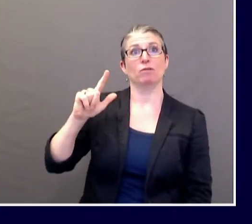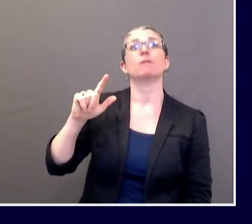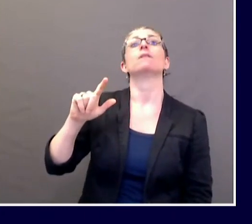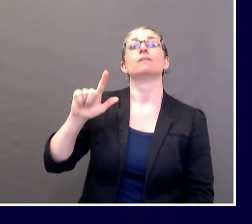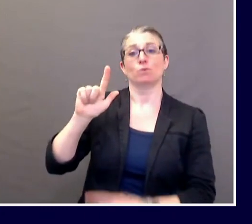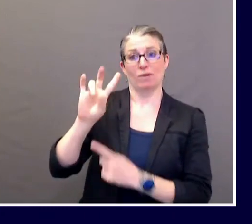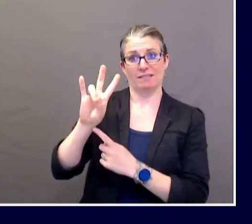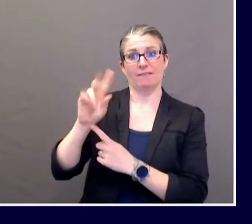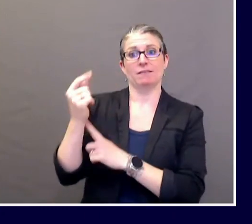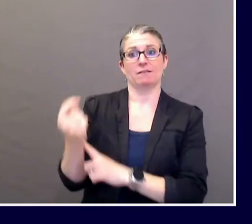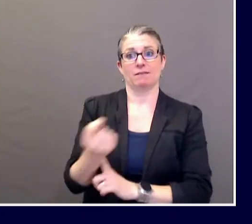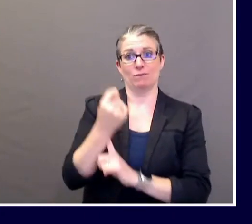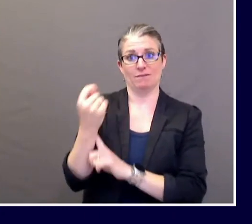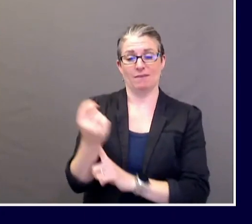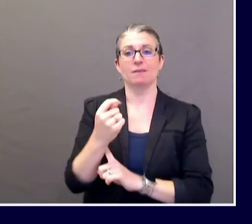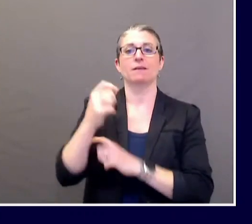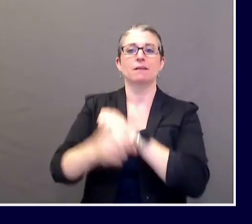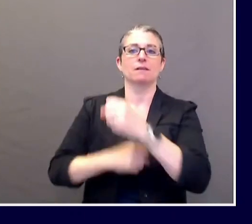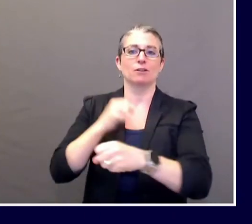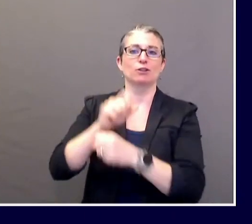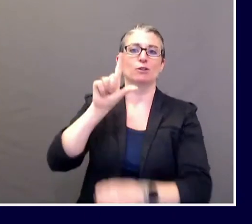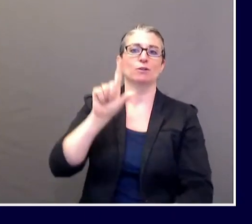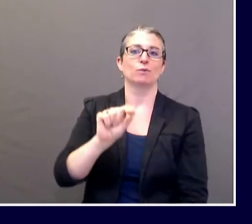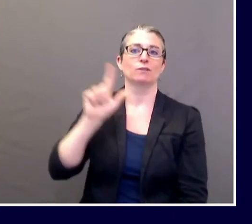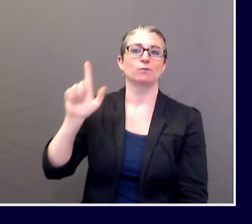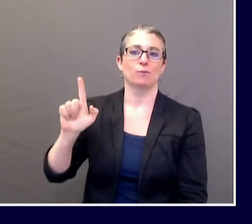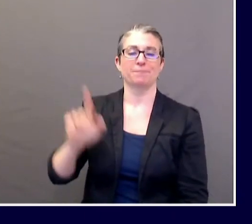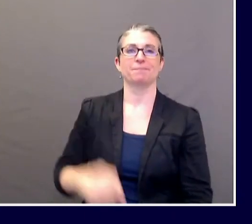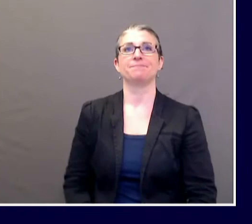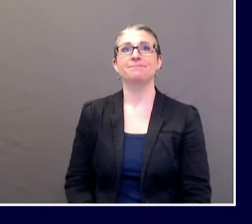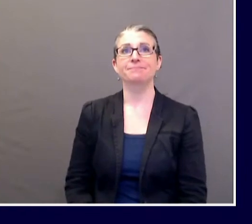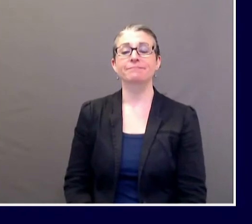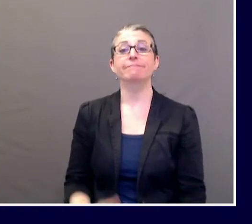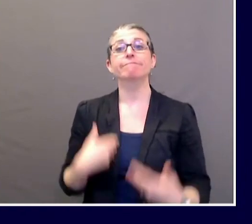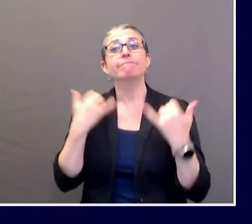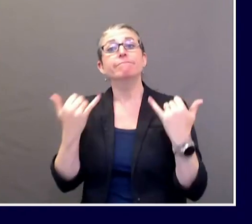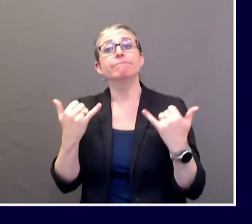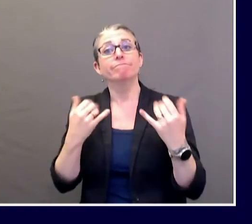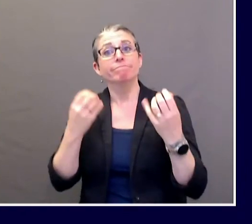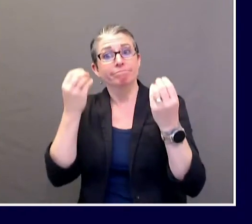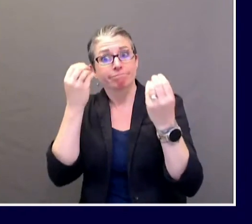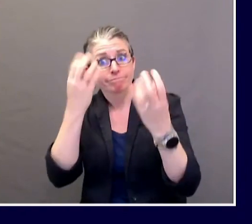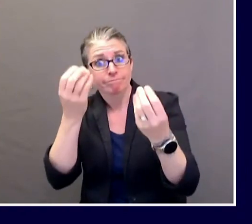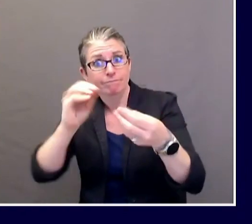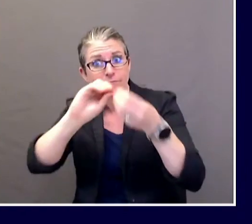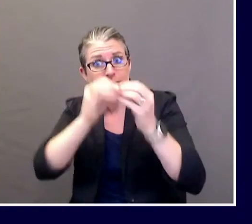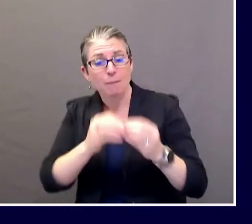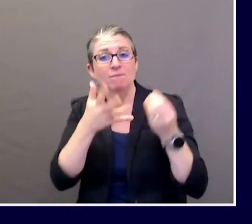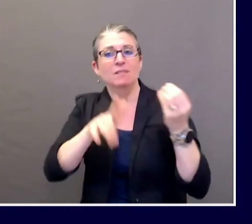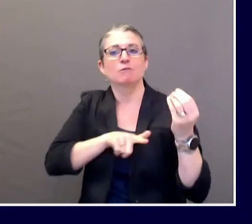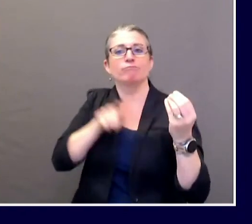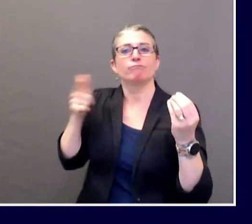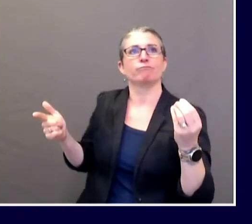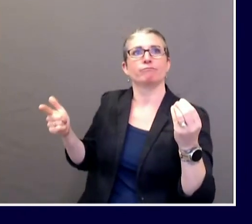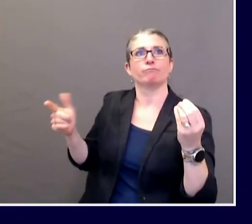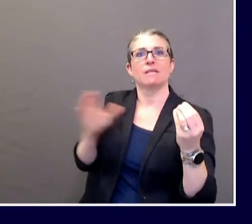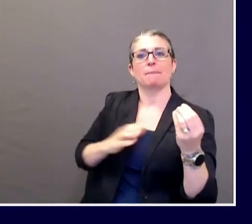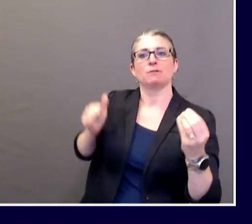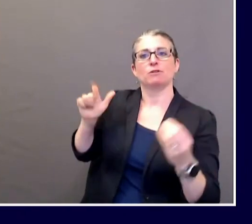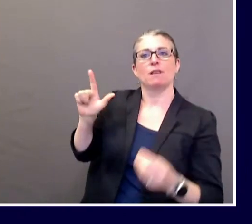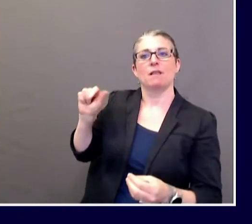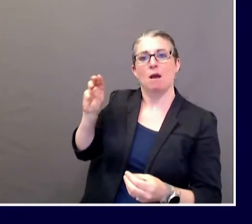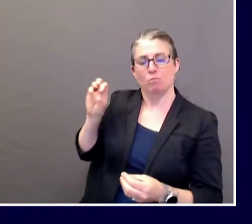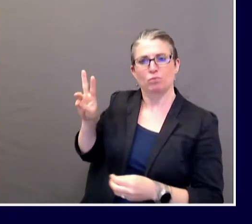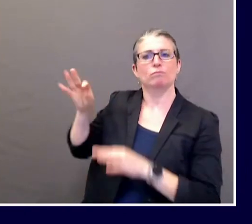2021. I'll begin with the public health update and then turn things over to Commissioner Lambrou for an update on testing. I